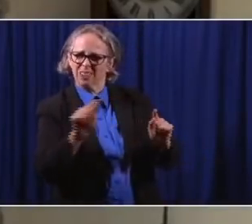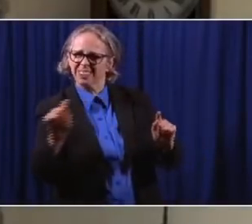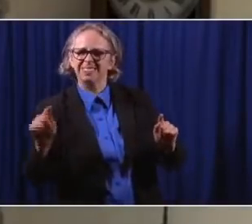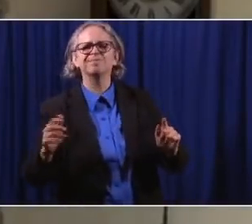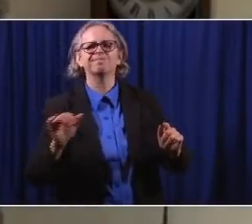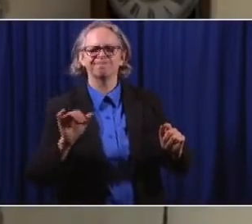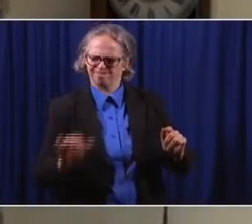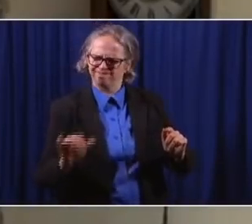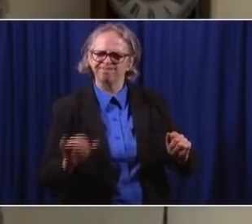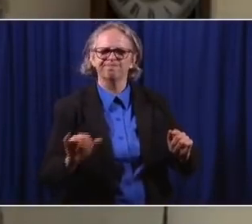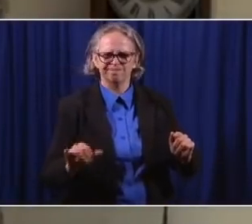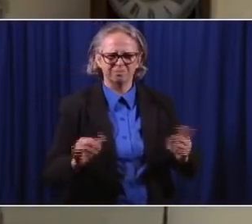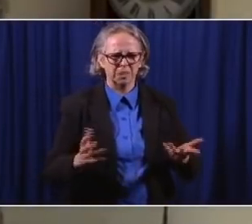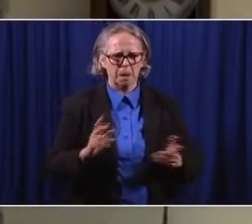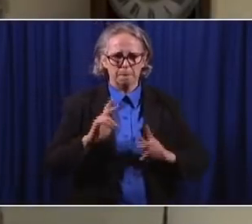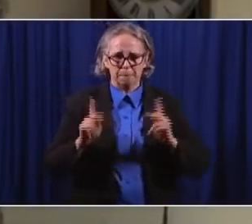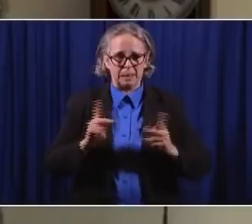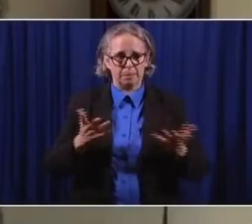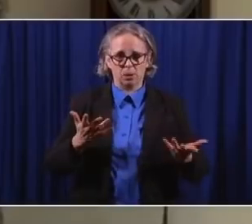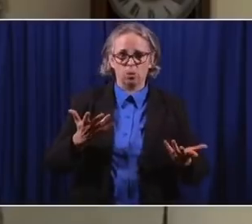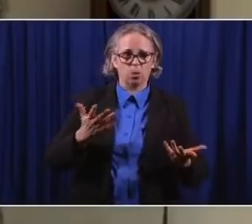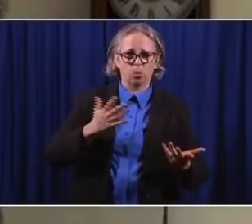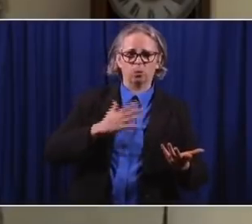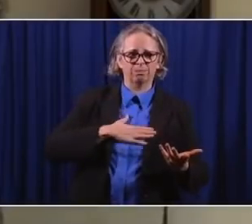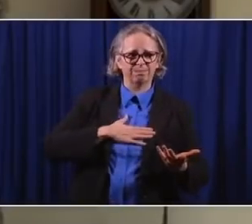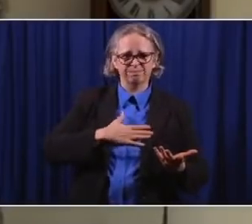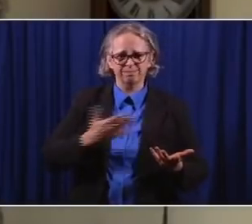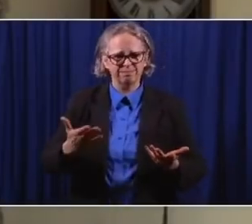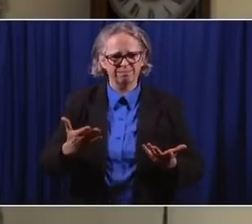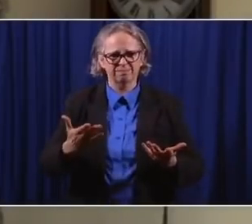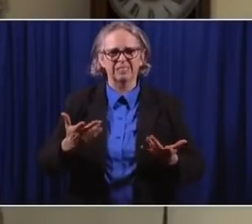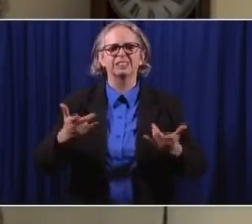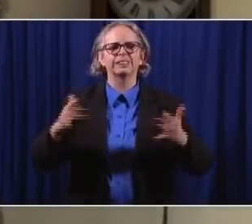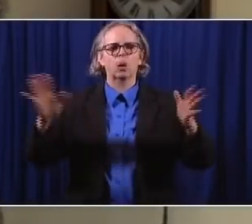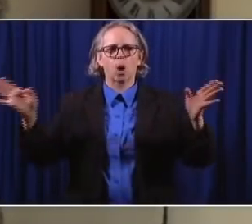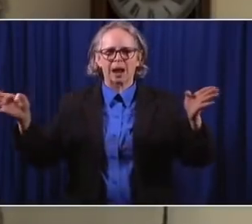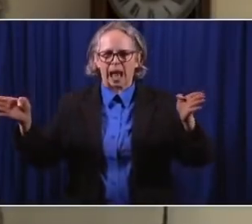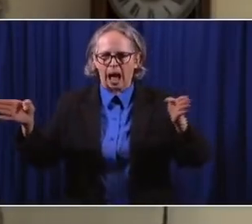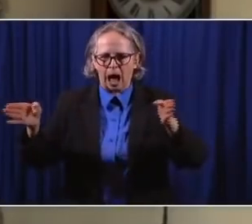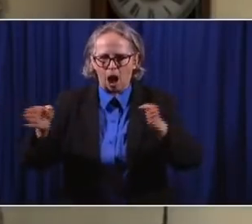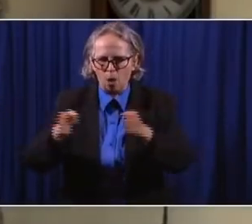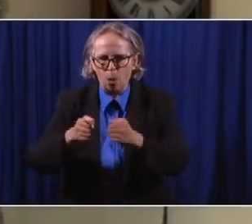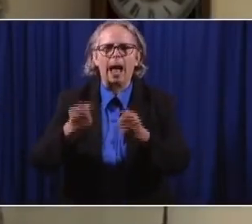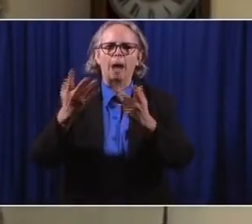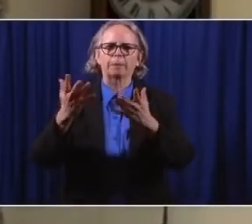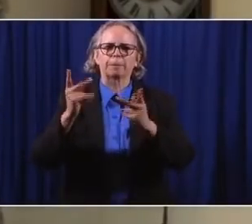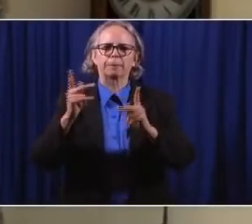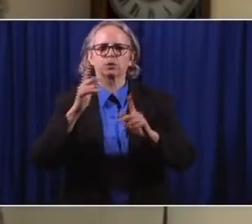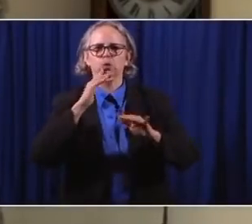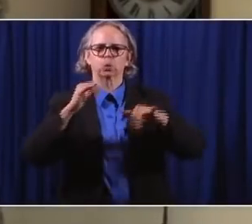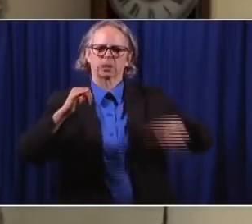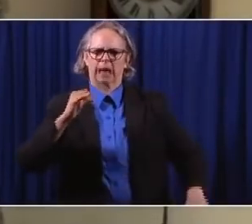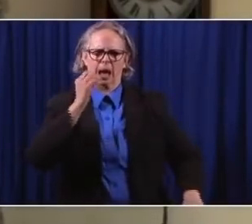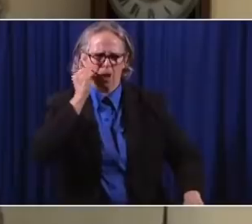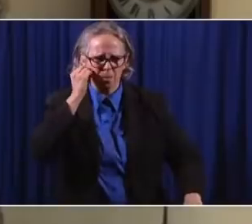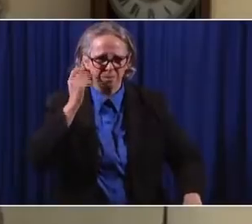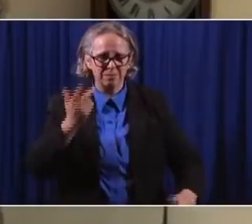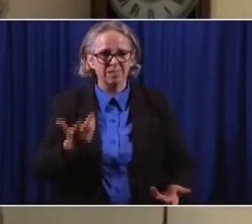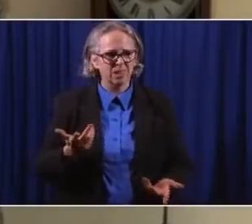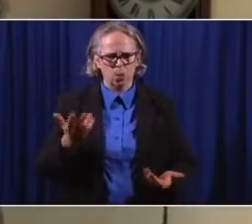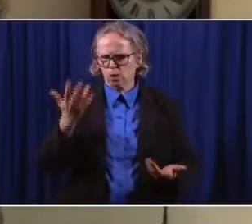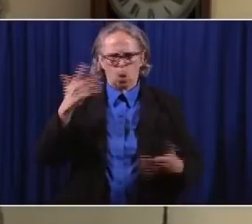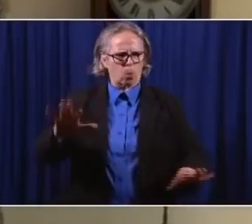come forward, they've been able to narrow that down. We would obviously want this narrowed as much as possible. We don't want kids out of school. We don't want